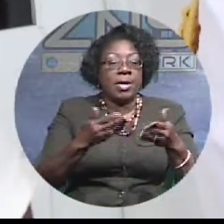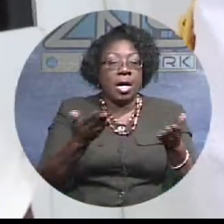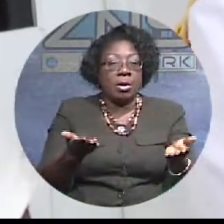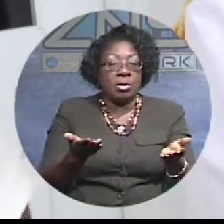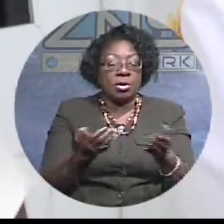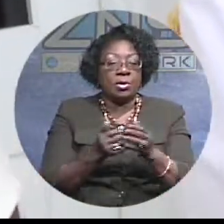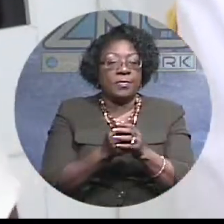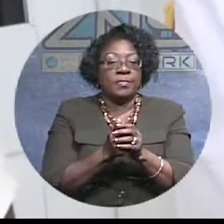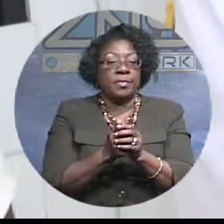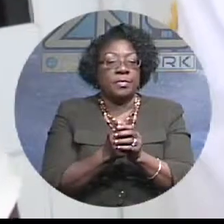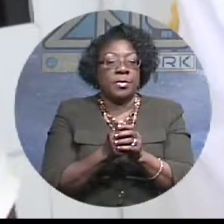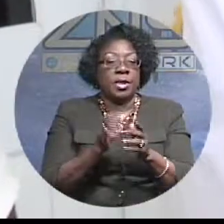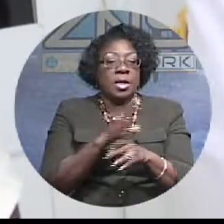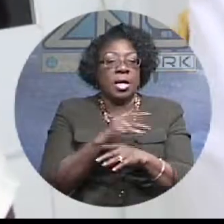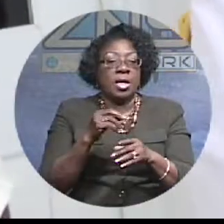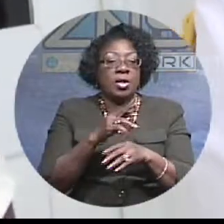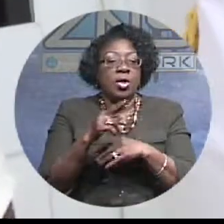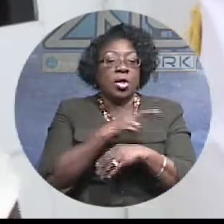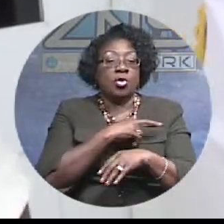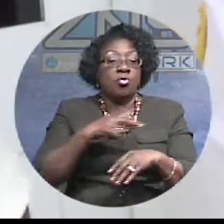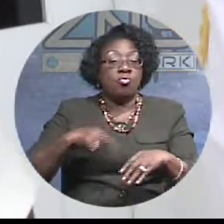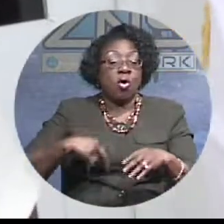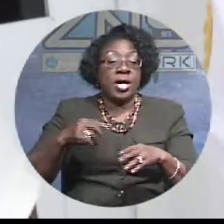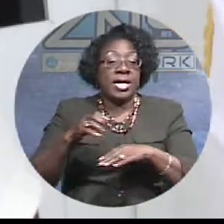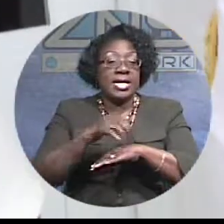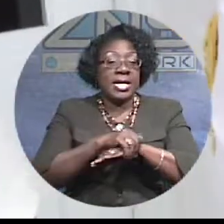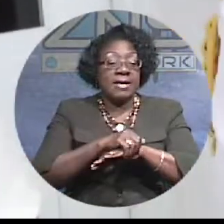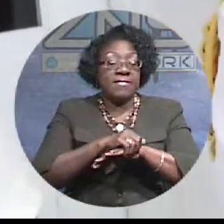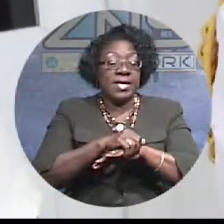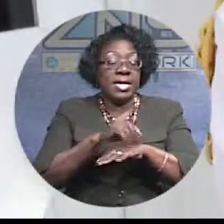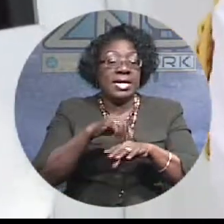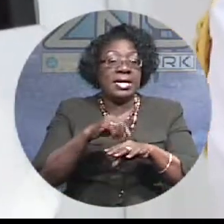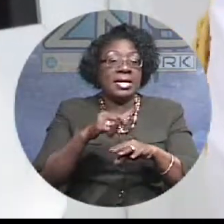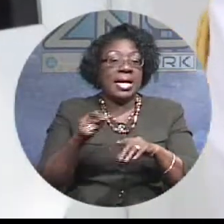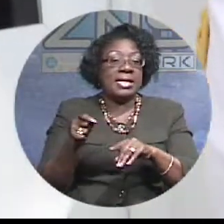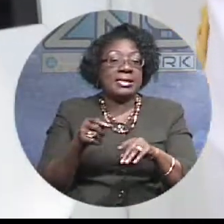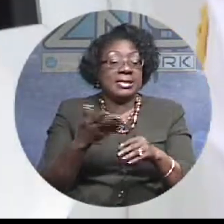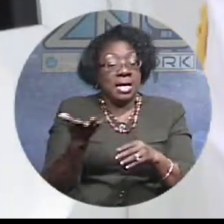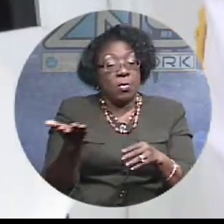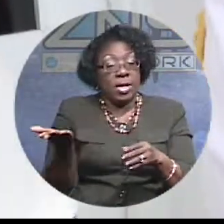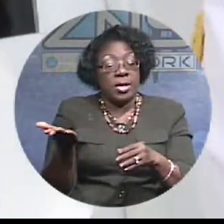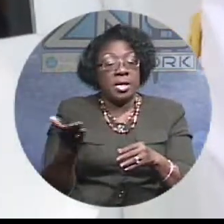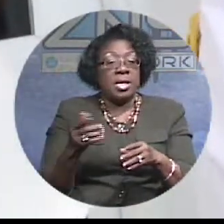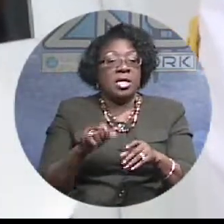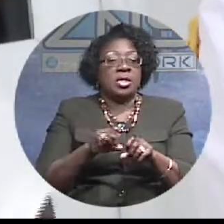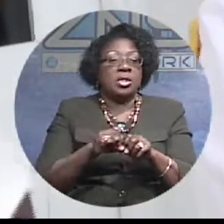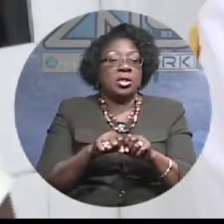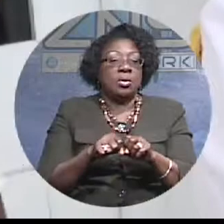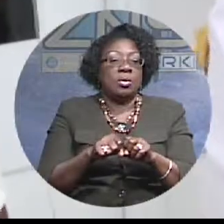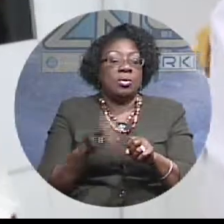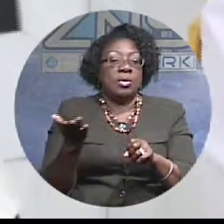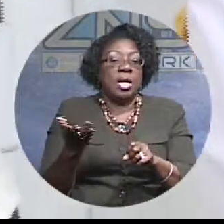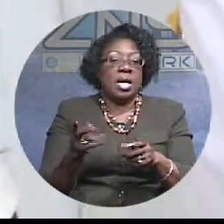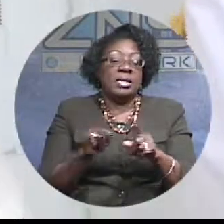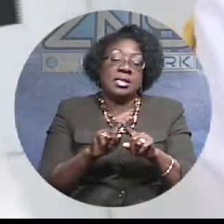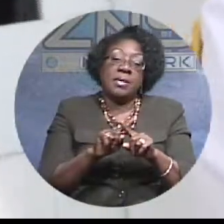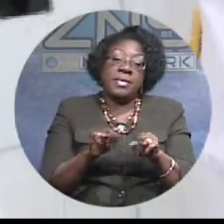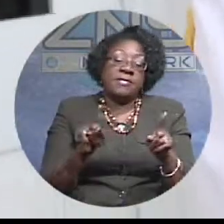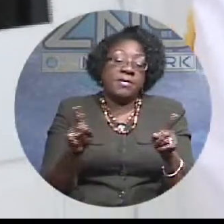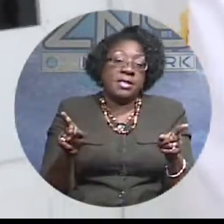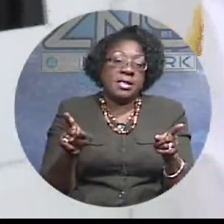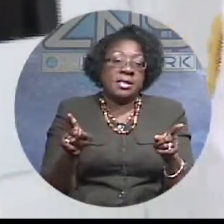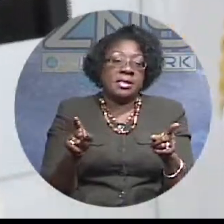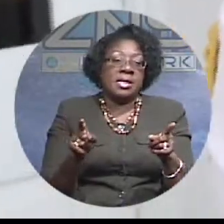which they follow, and the Royal Navy has their British regs, which they follow. And there are slight differences, some